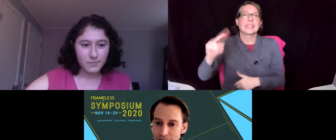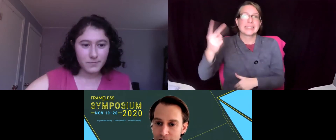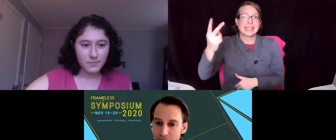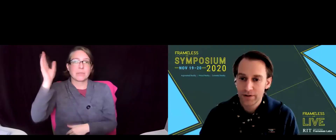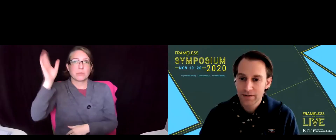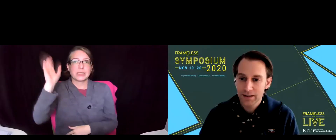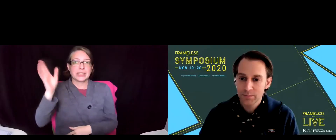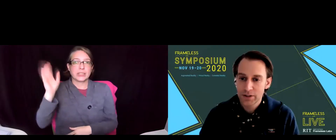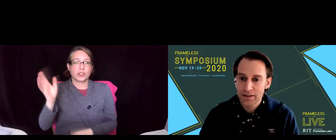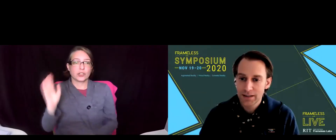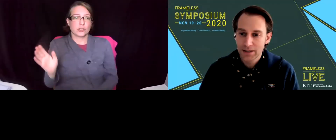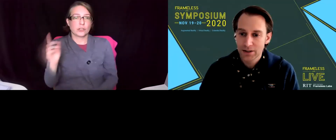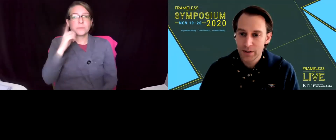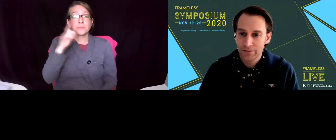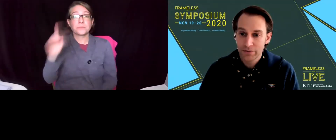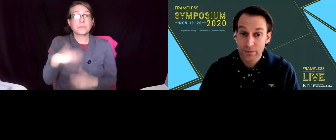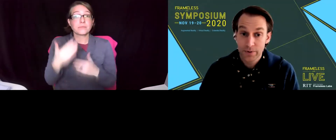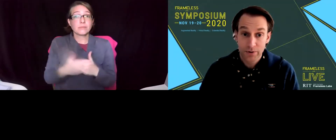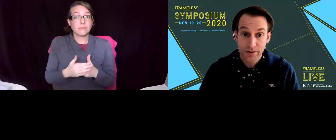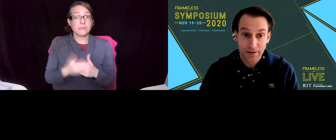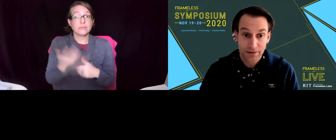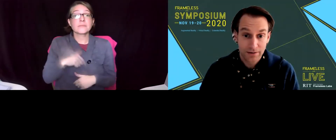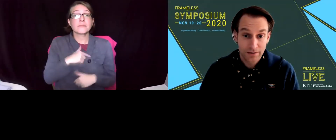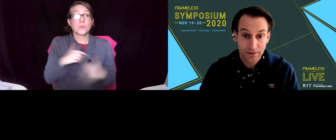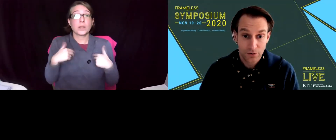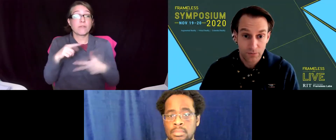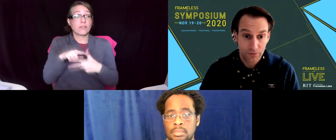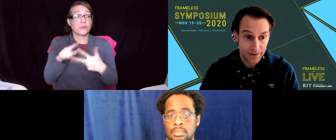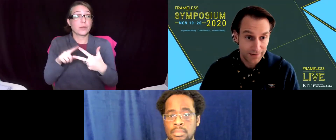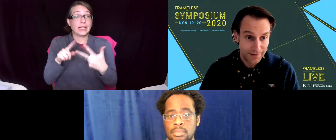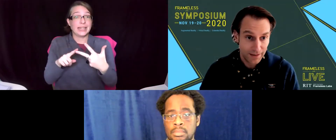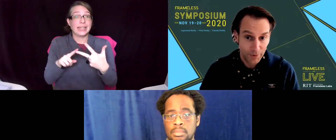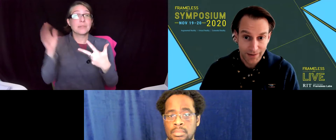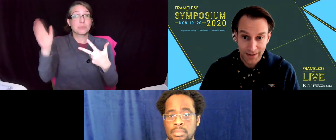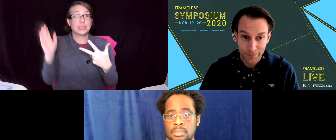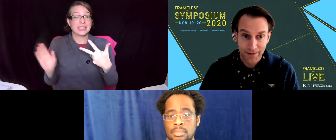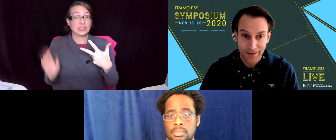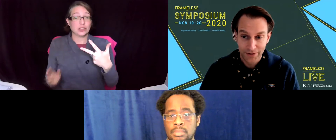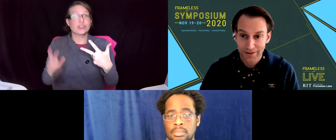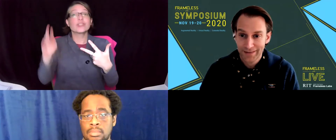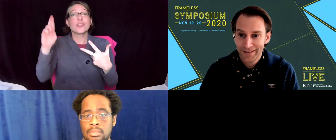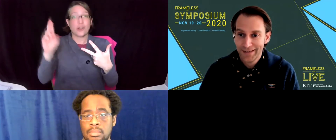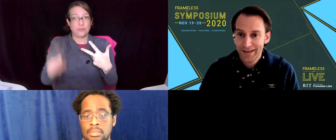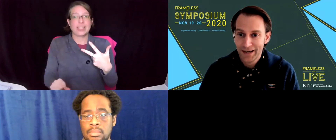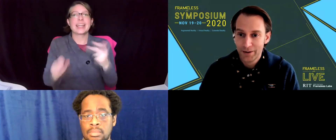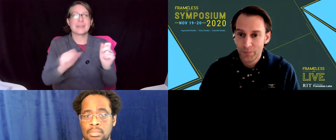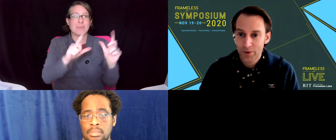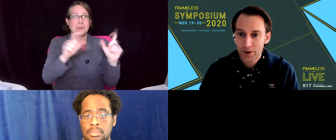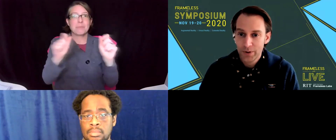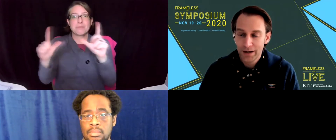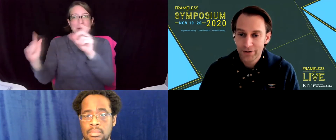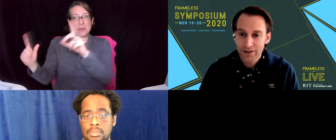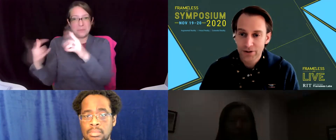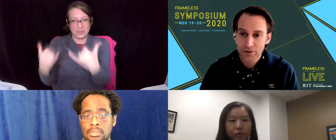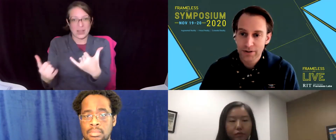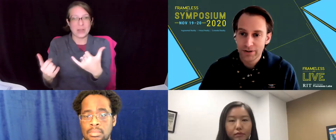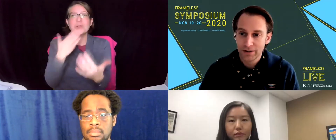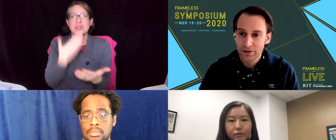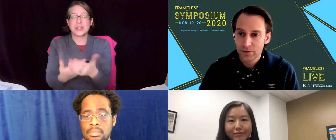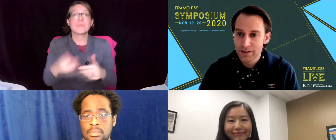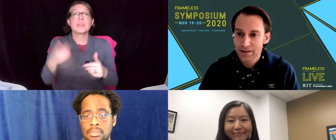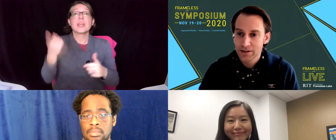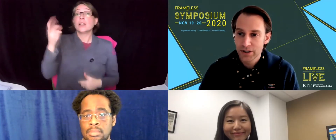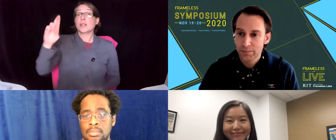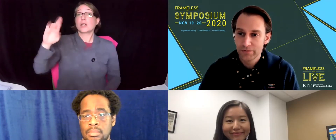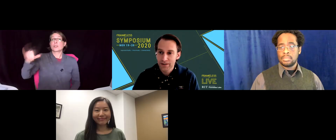For this next presentation, we have three presenters who hopefully can come on camera now. Good. We have Dr. Joseph Hill,